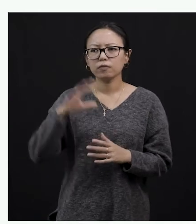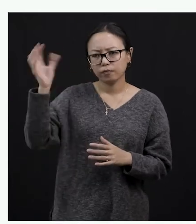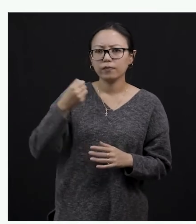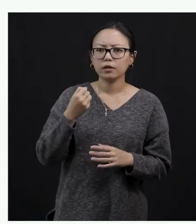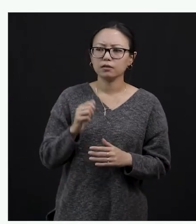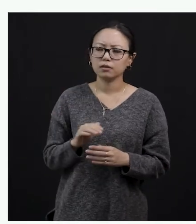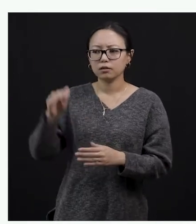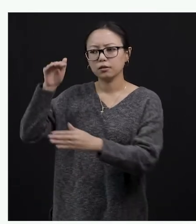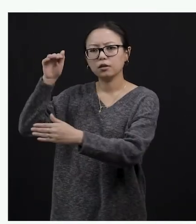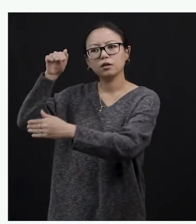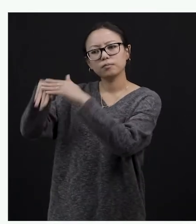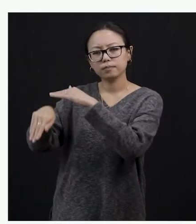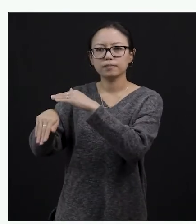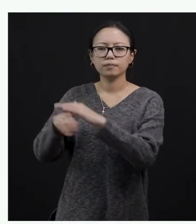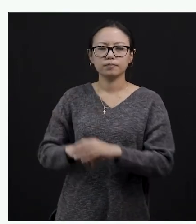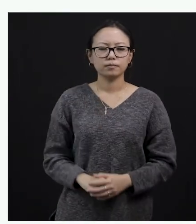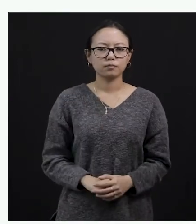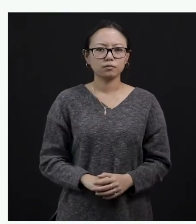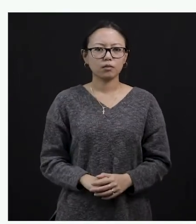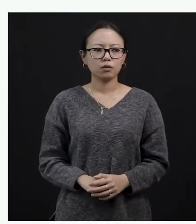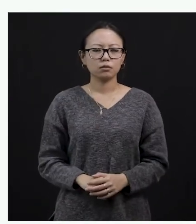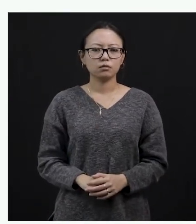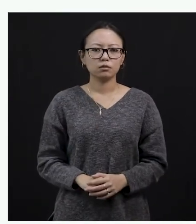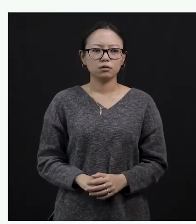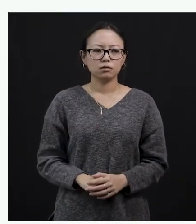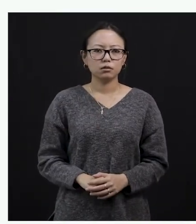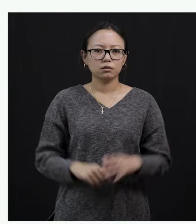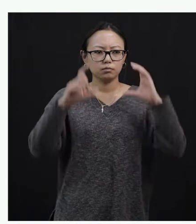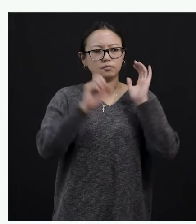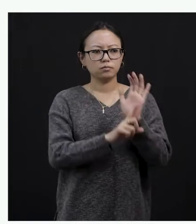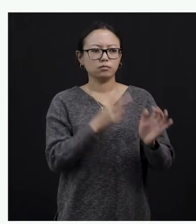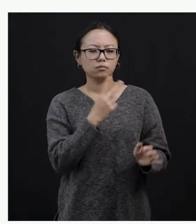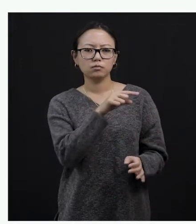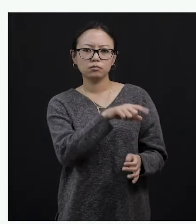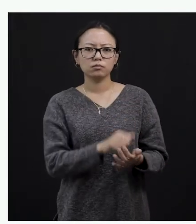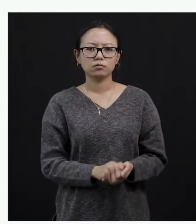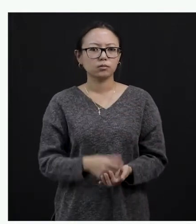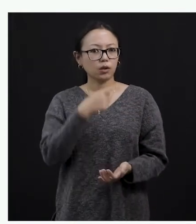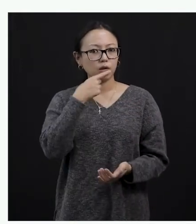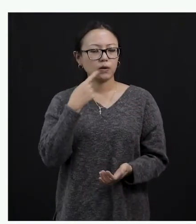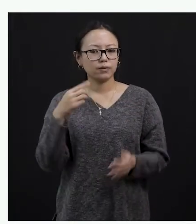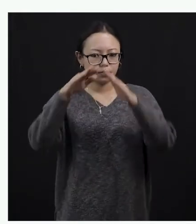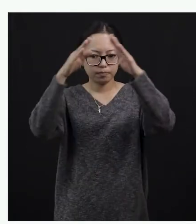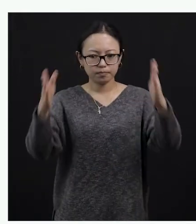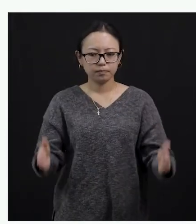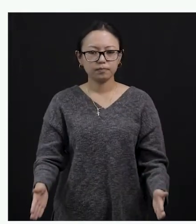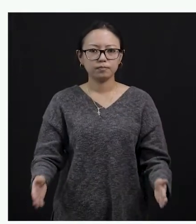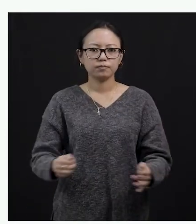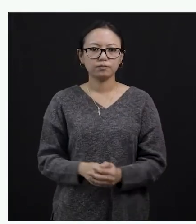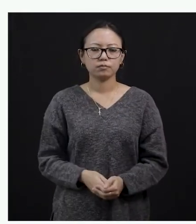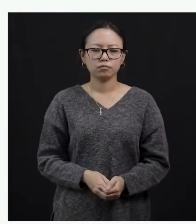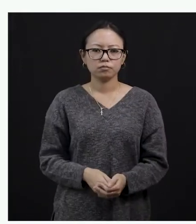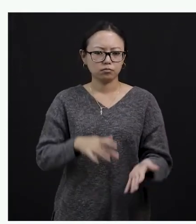box. Now these letters are collected in this letter box. Okay, so there are so many letter box in and around